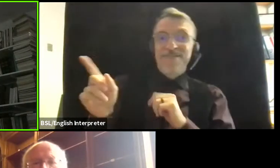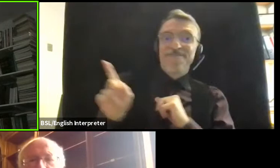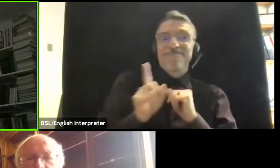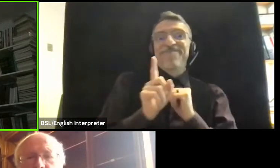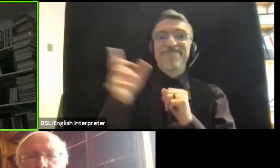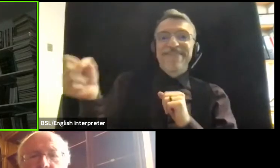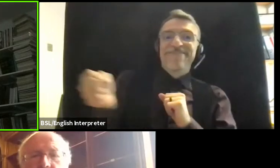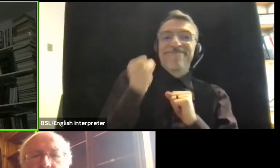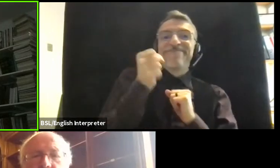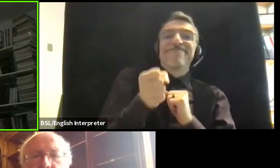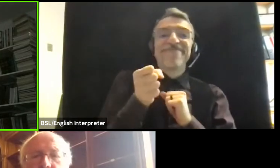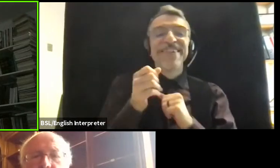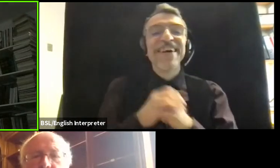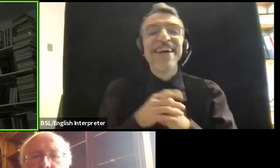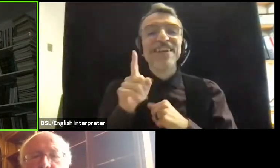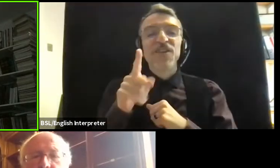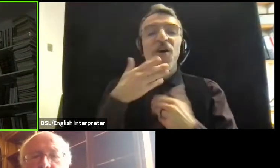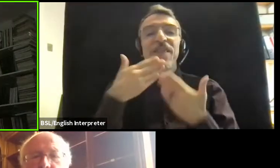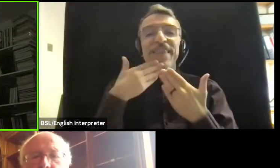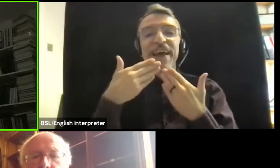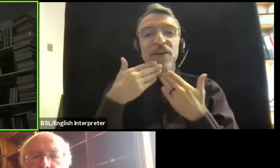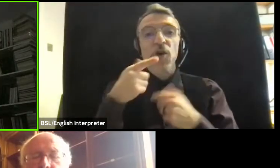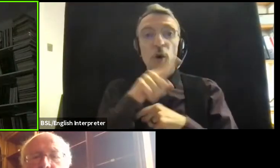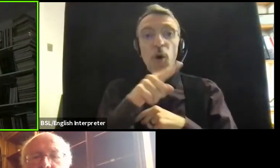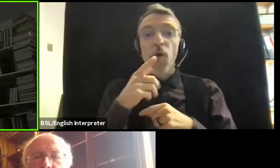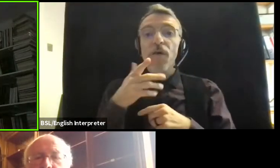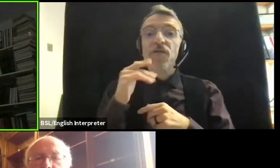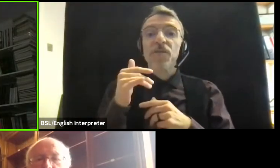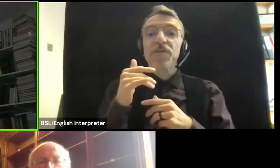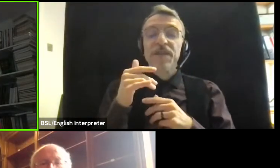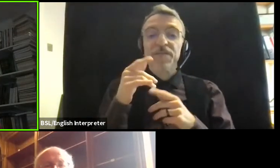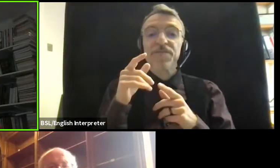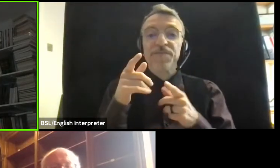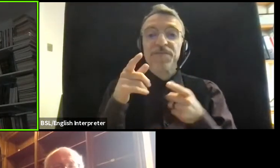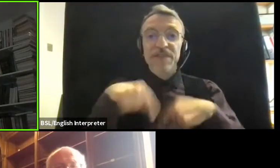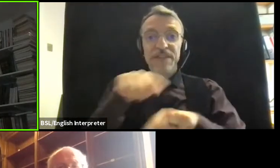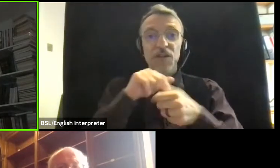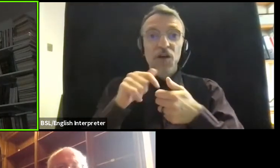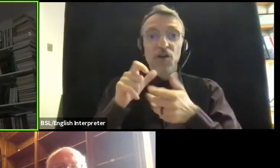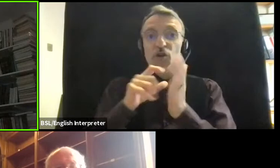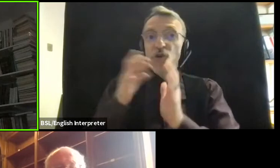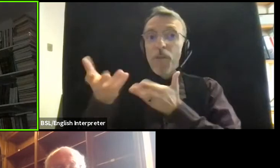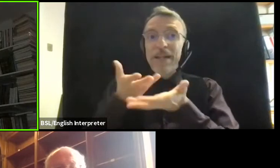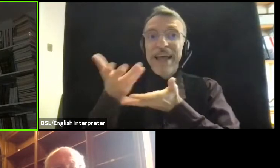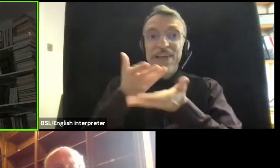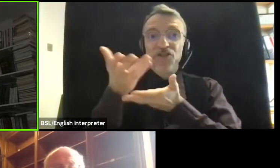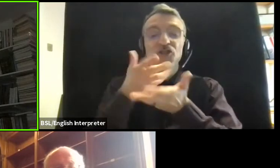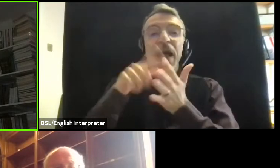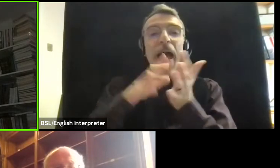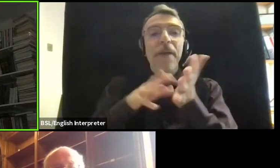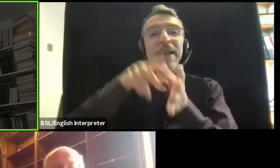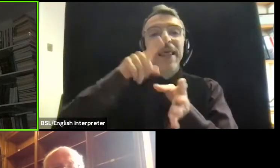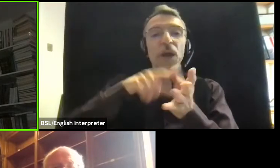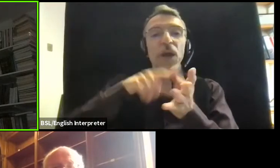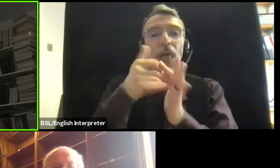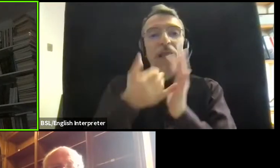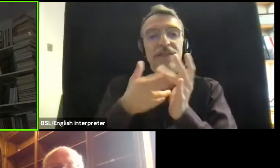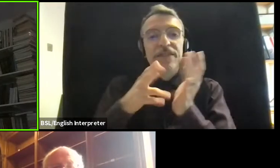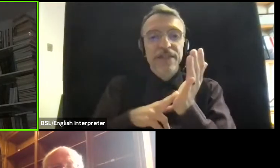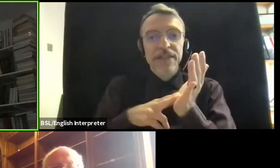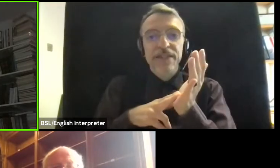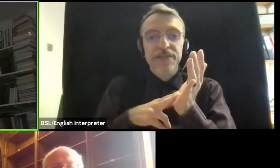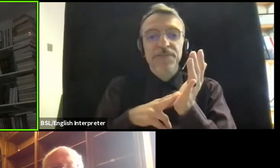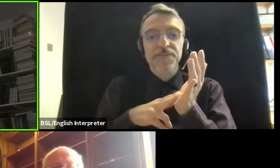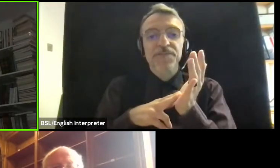interpretation. And for that, I owe a great deal to our comms lead for the program, Emily Wilson, who